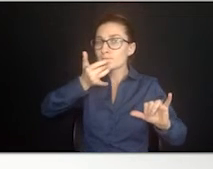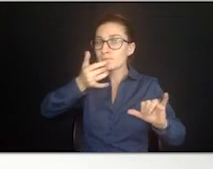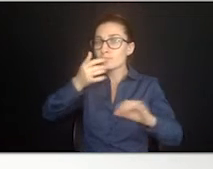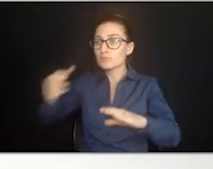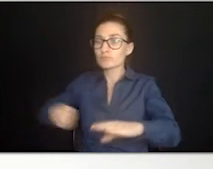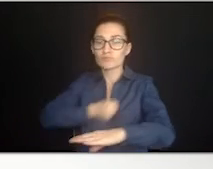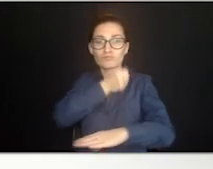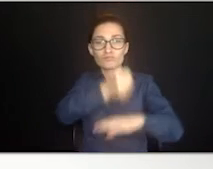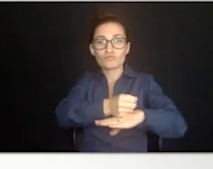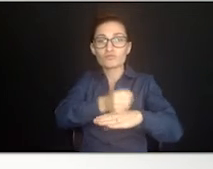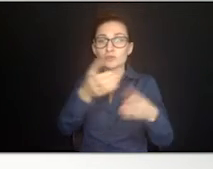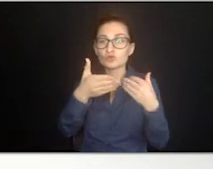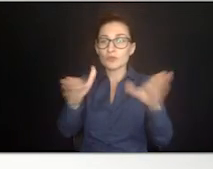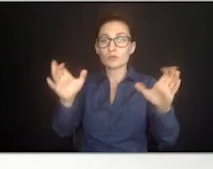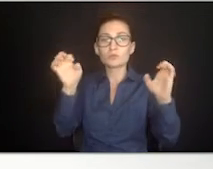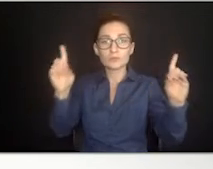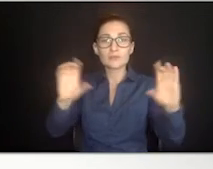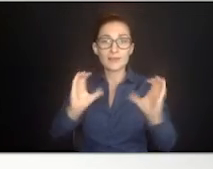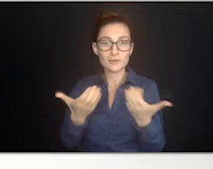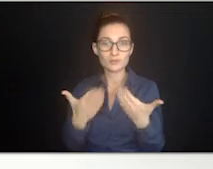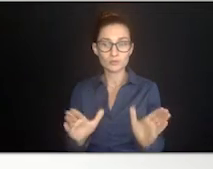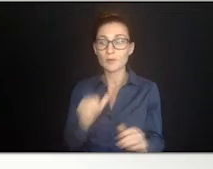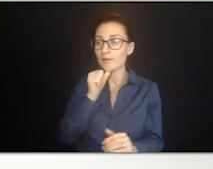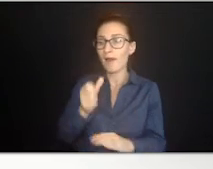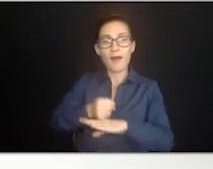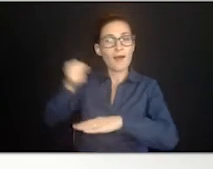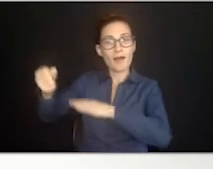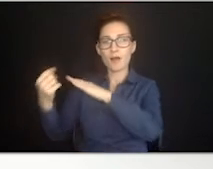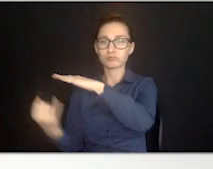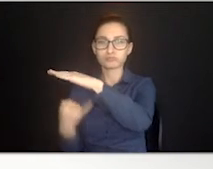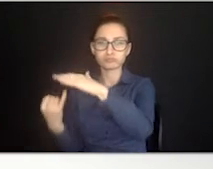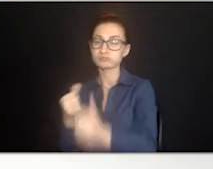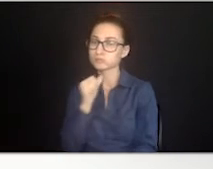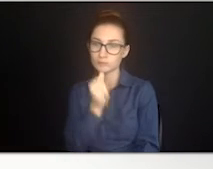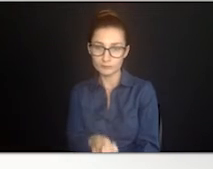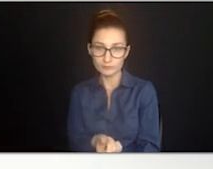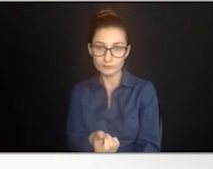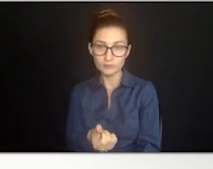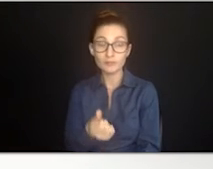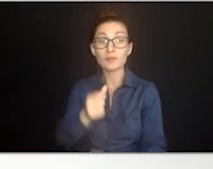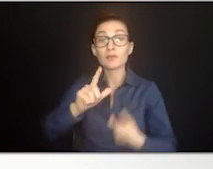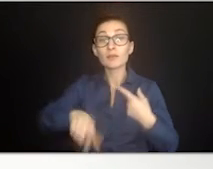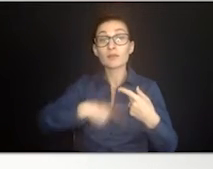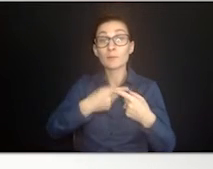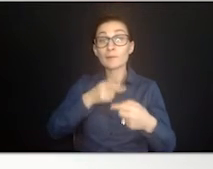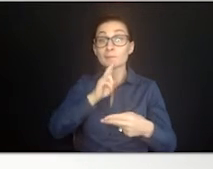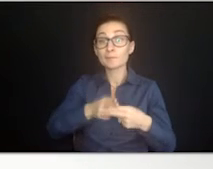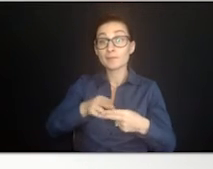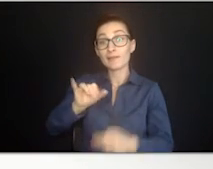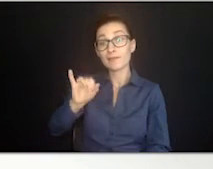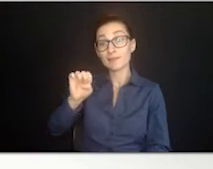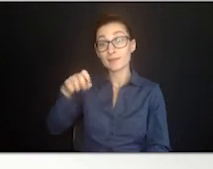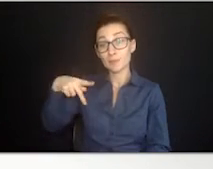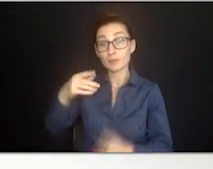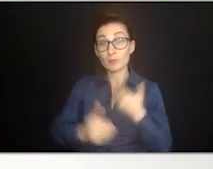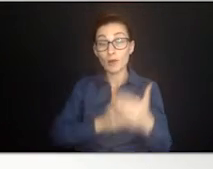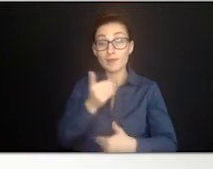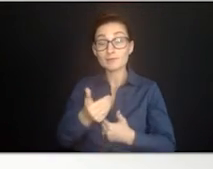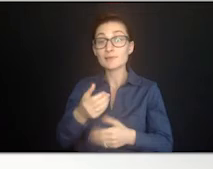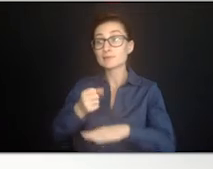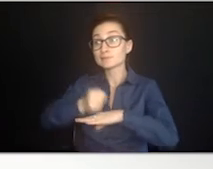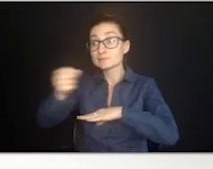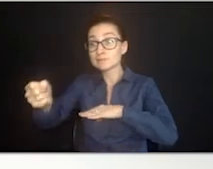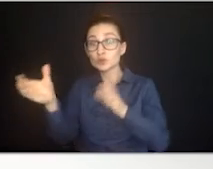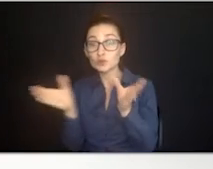education classroom. That's where it starts. When it talks about the IEP process and the considerations for services and location for